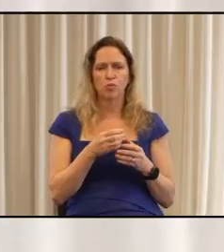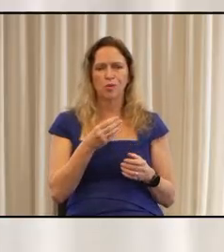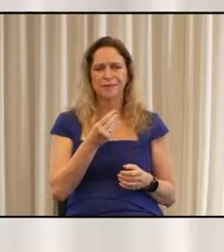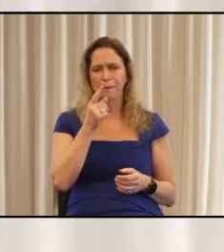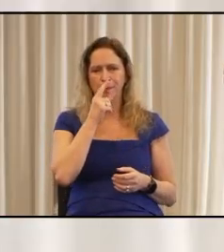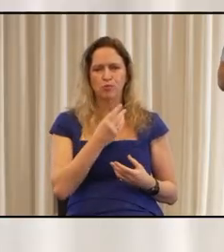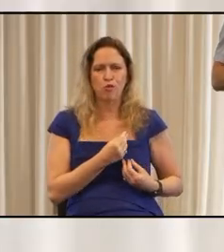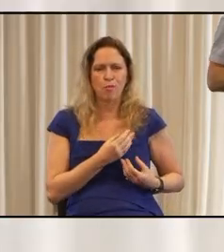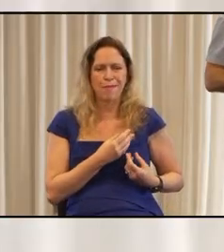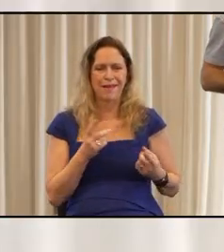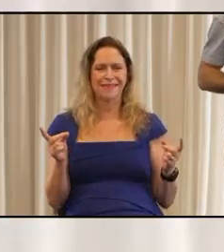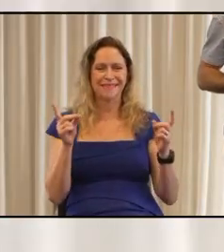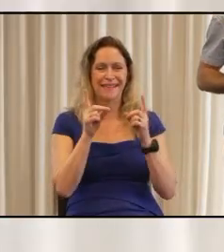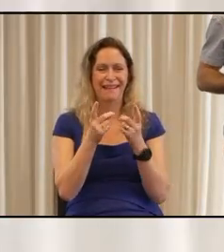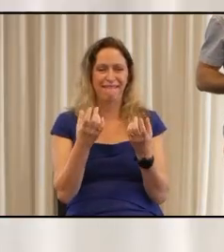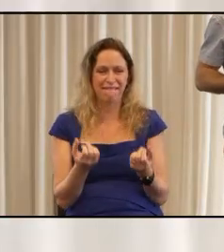So there's even that.